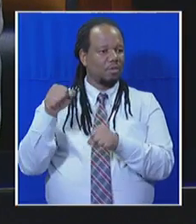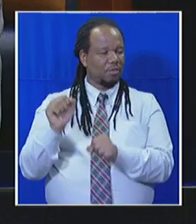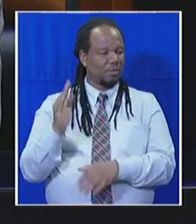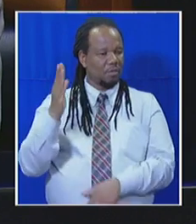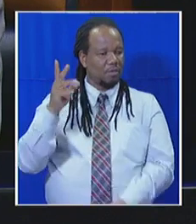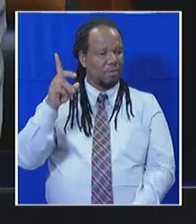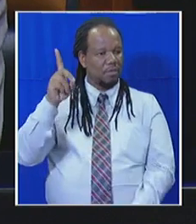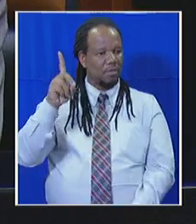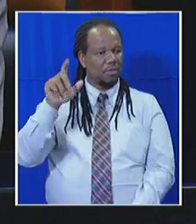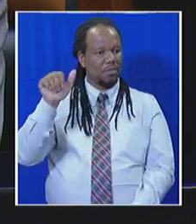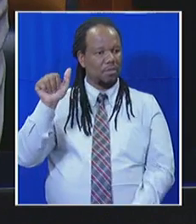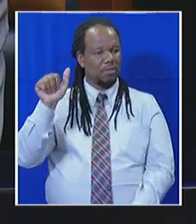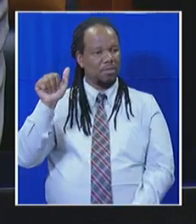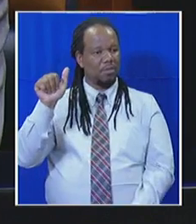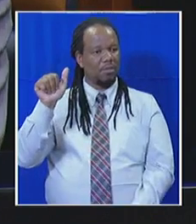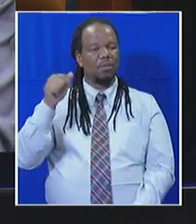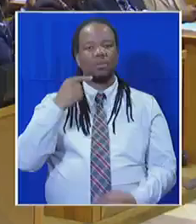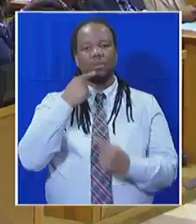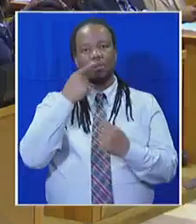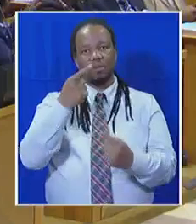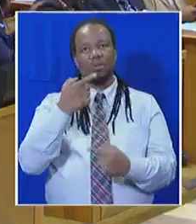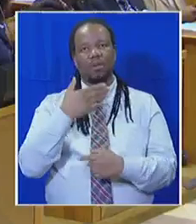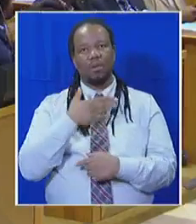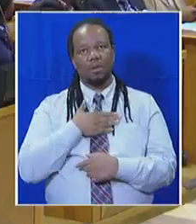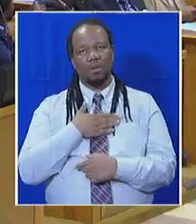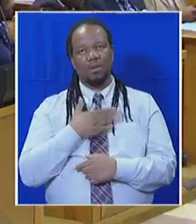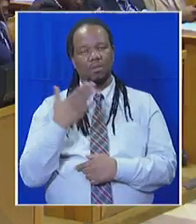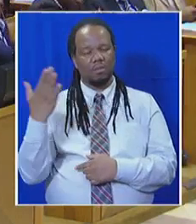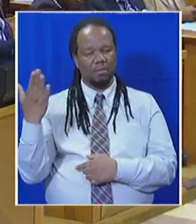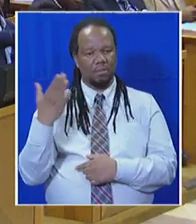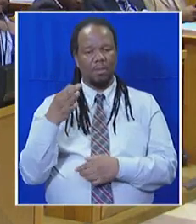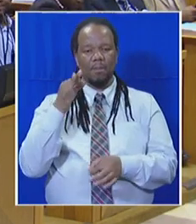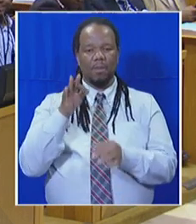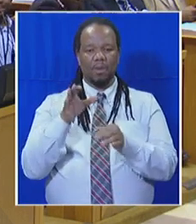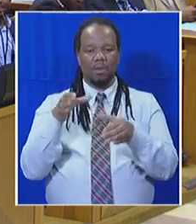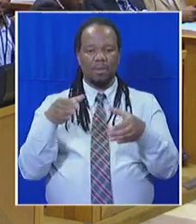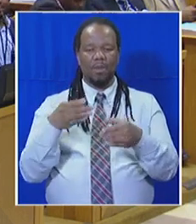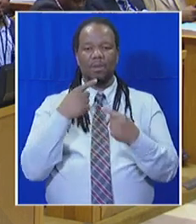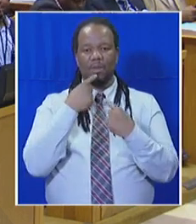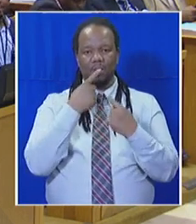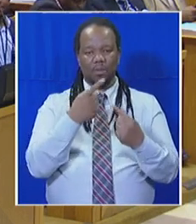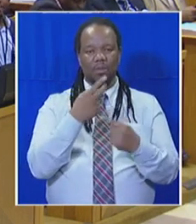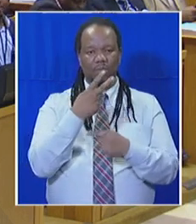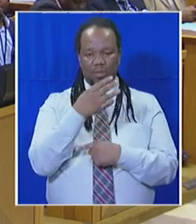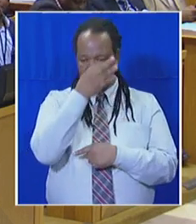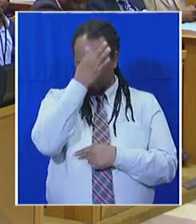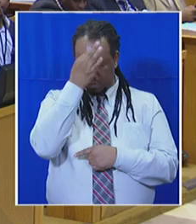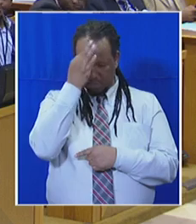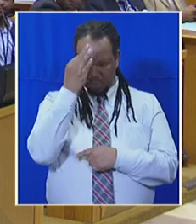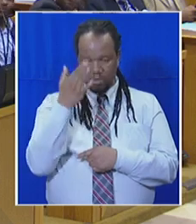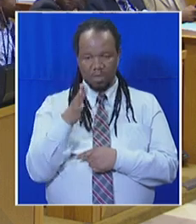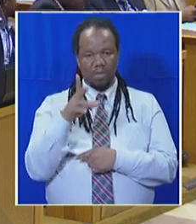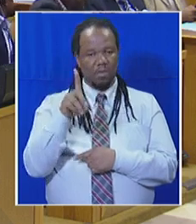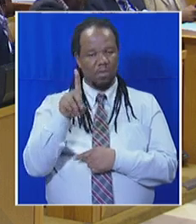like to make a declaration, please. Thank you. I will now allow parties to make declarations for up to 2 minutes. The Democratic Alliance.